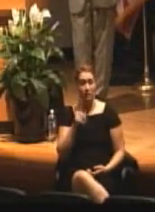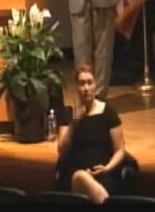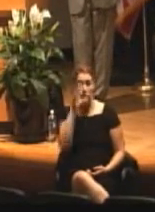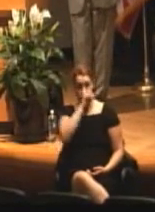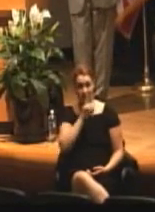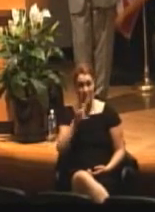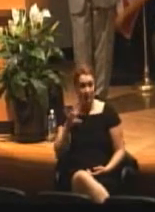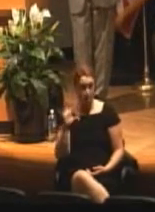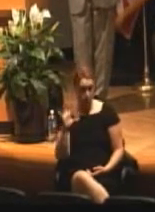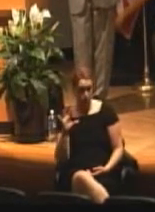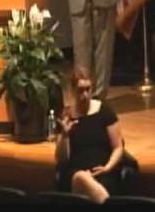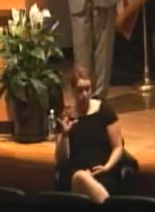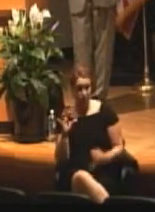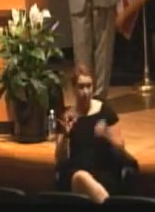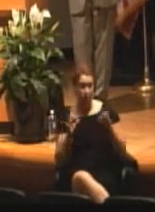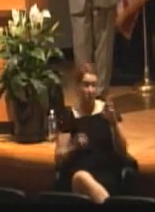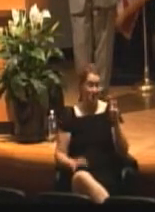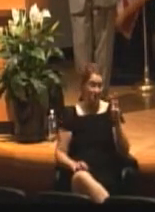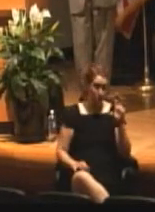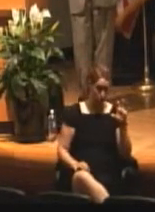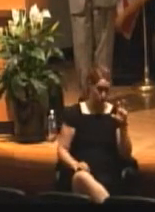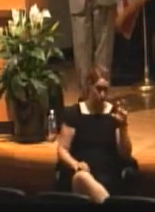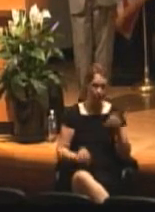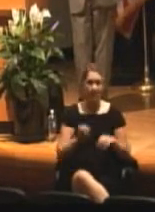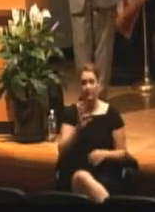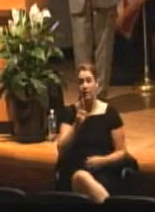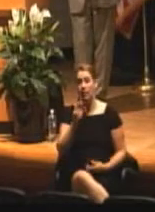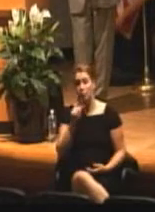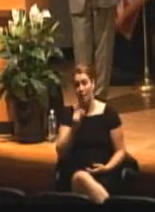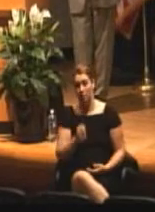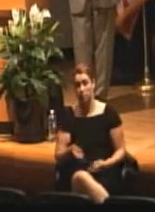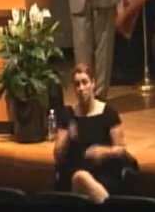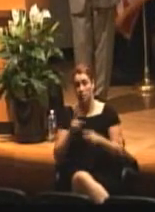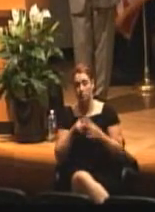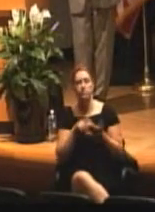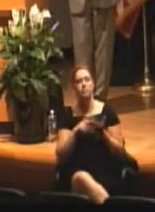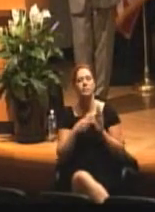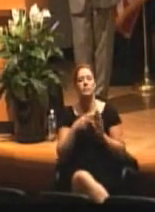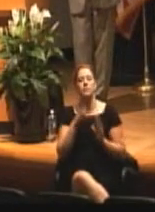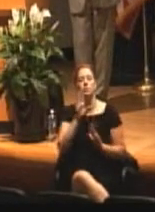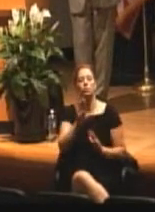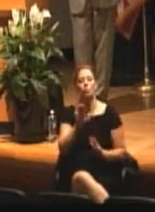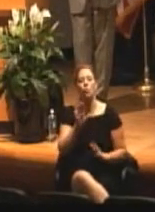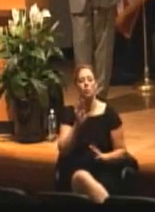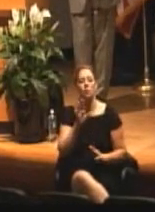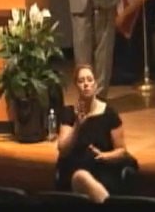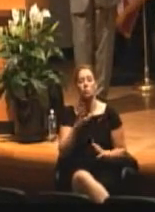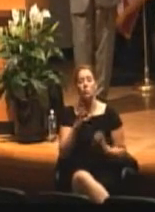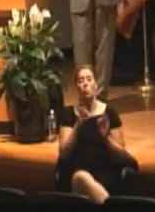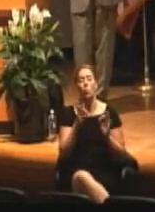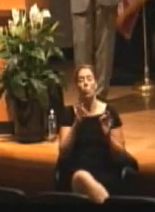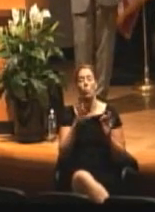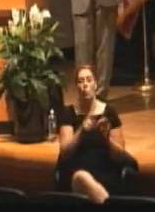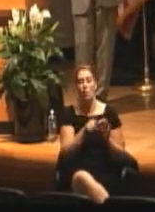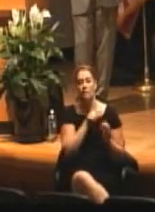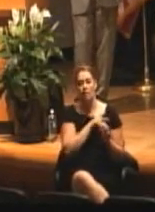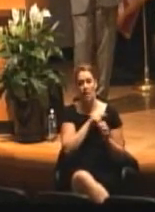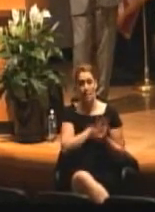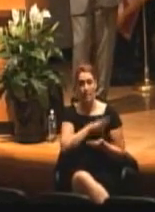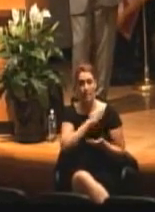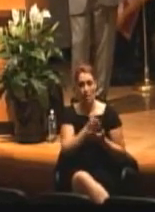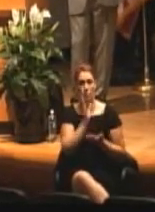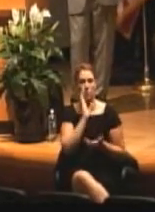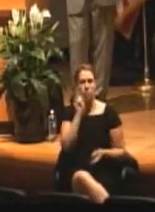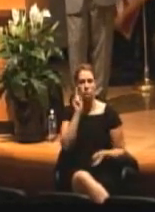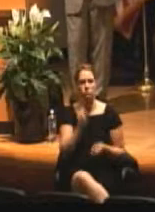600. If that rate goes up a lot, that'll bring down maybe what you qualify for at that point, because the rate would be higher and your